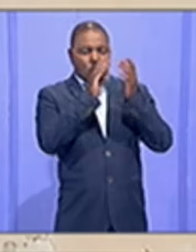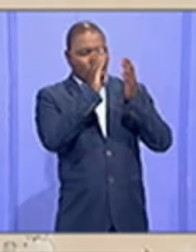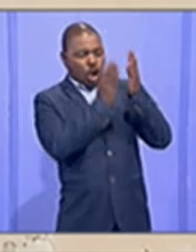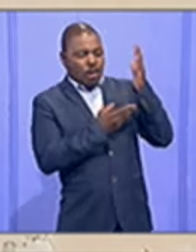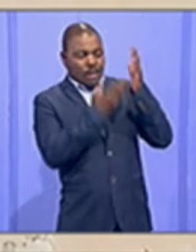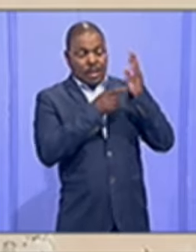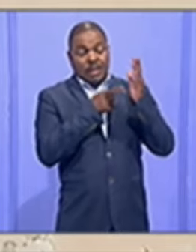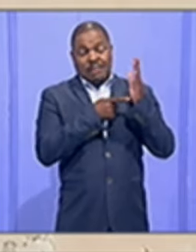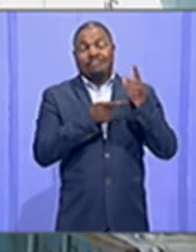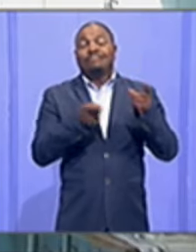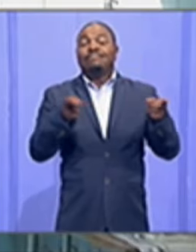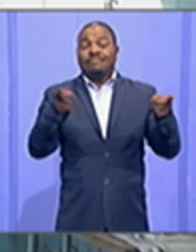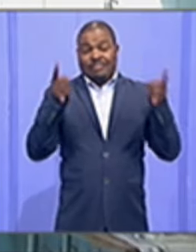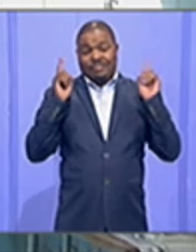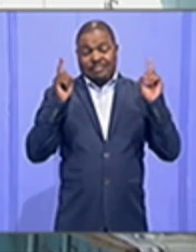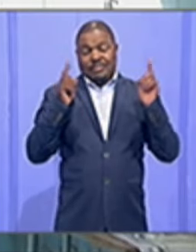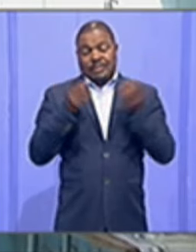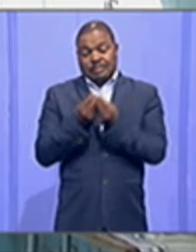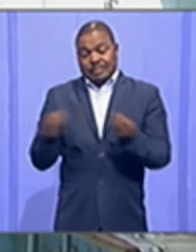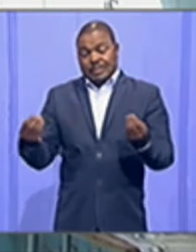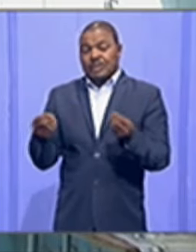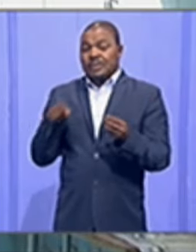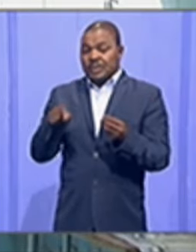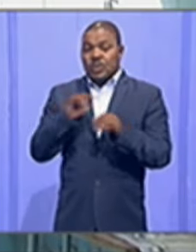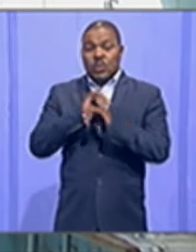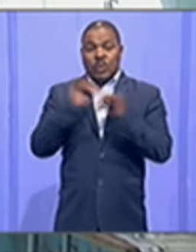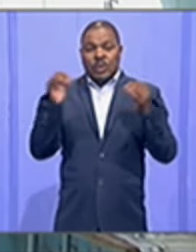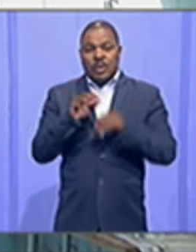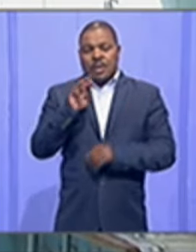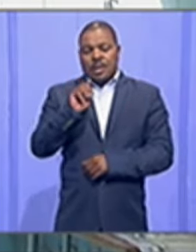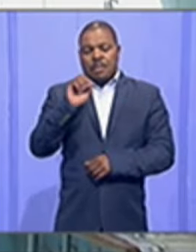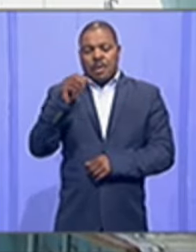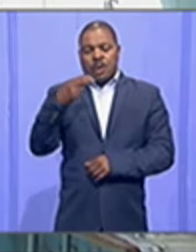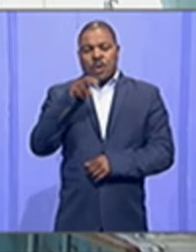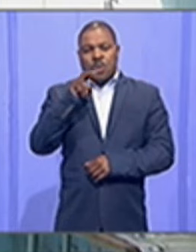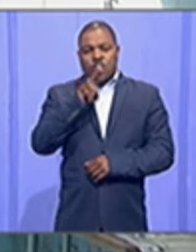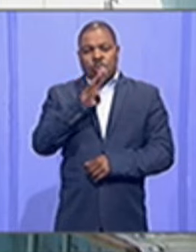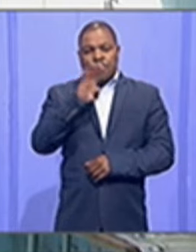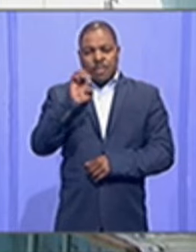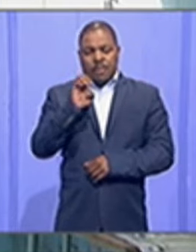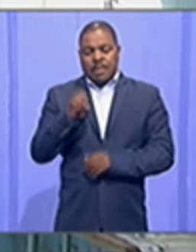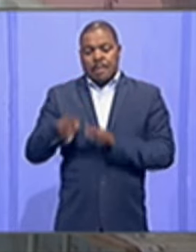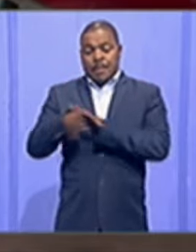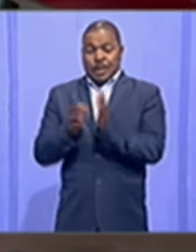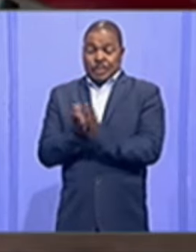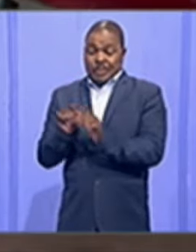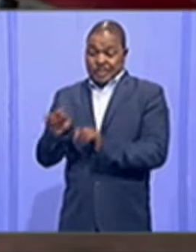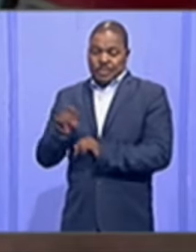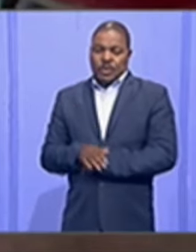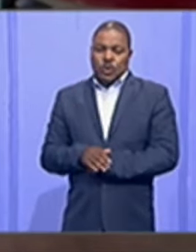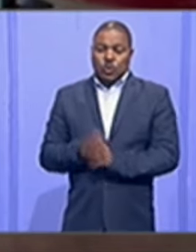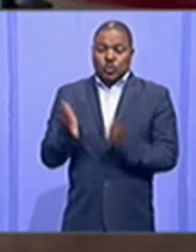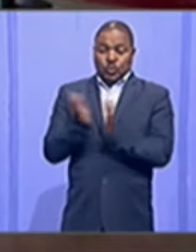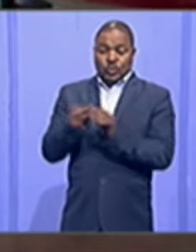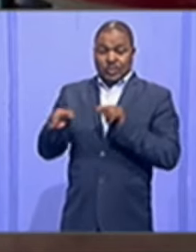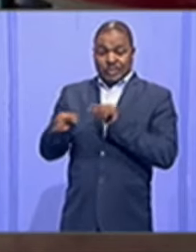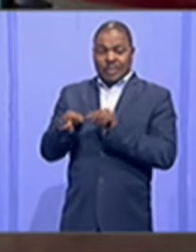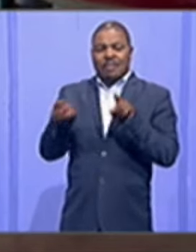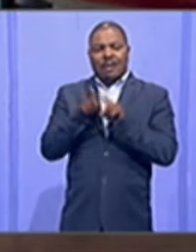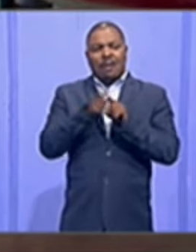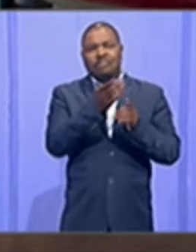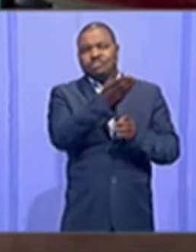mo barutwaneng ba le bantsi ba sekolo se sepotlana sa Mahube. Sekolo seno se gareng ga dikolo di le dintsi